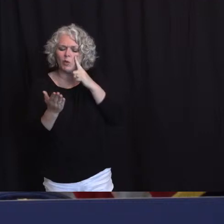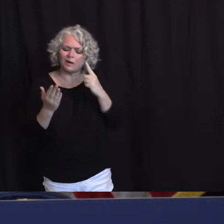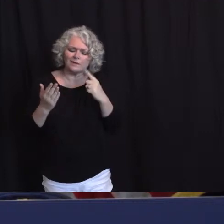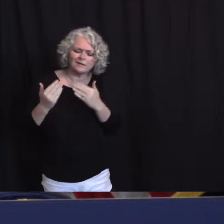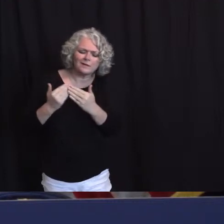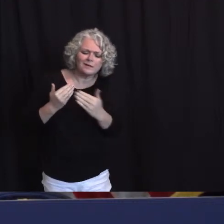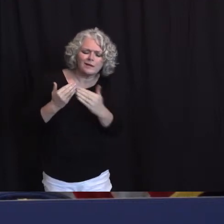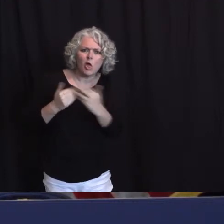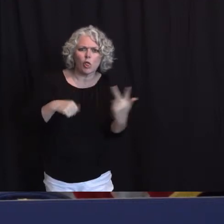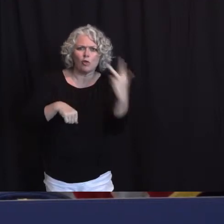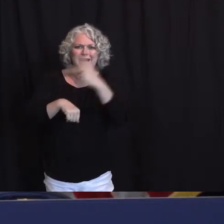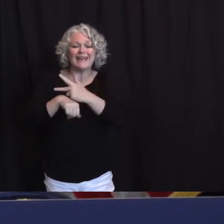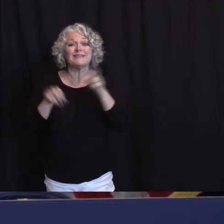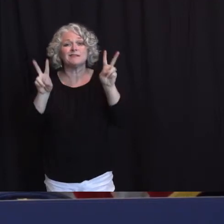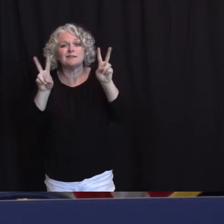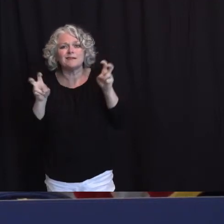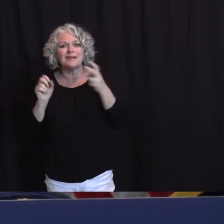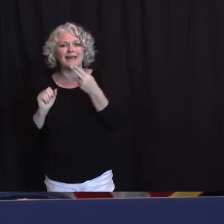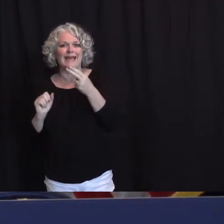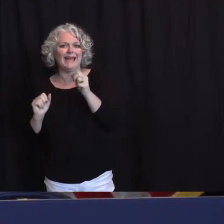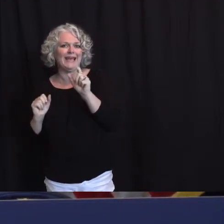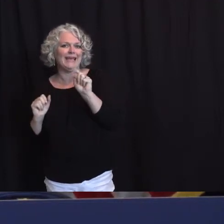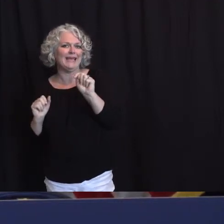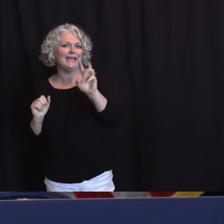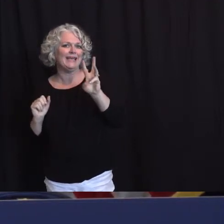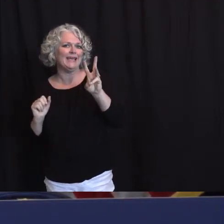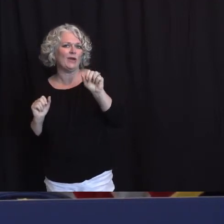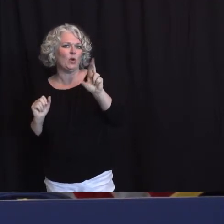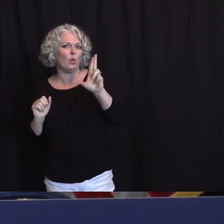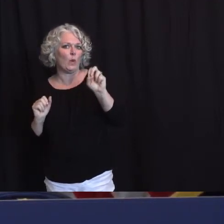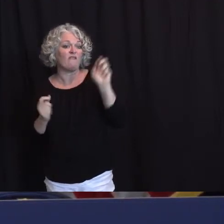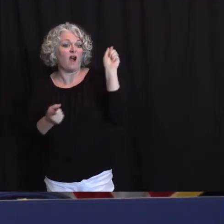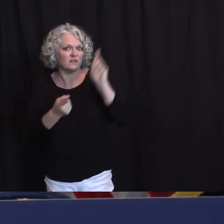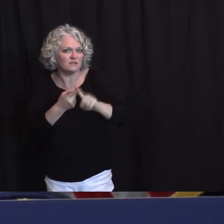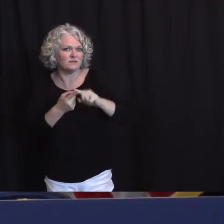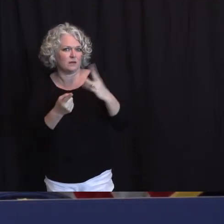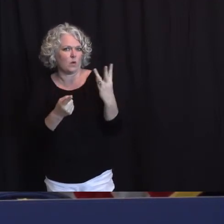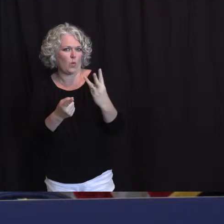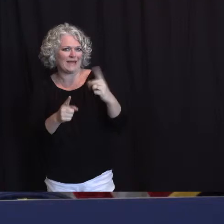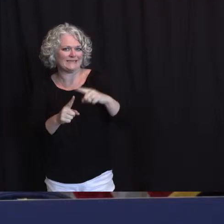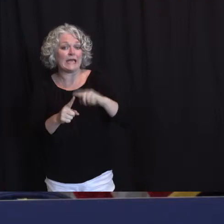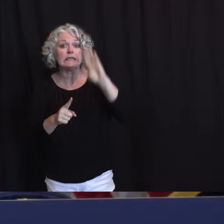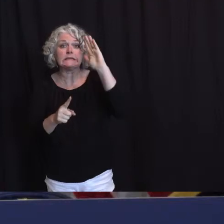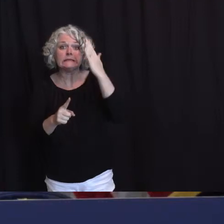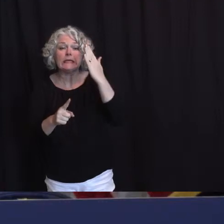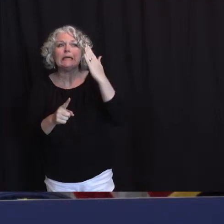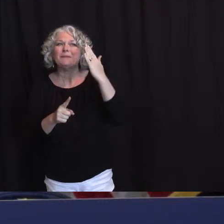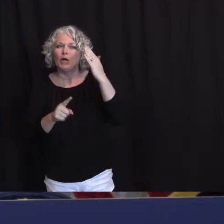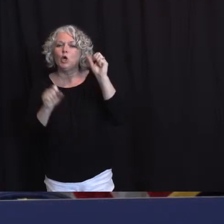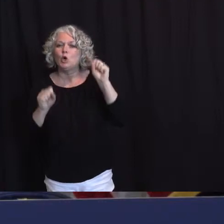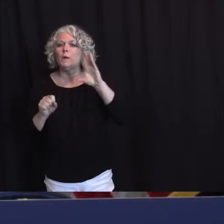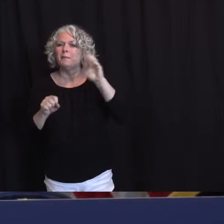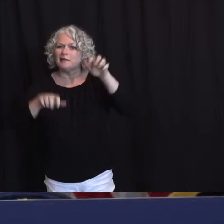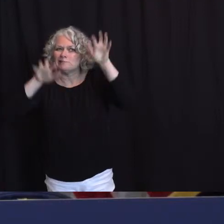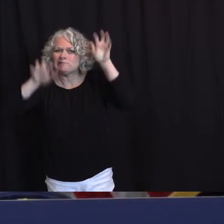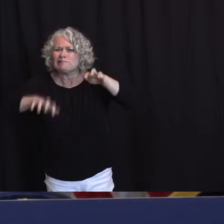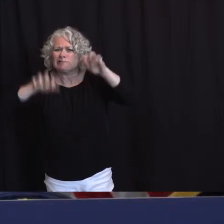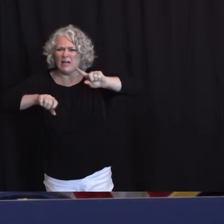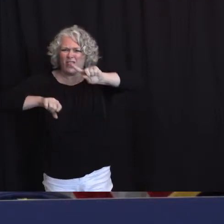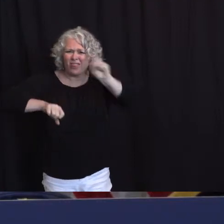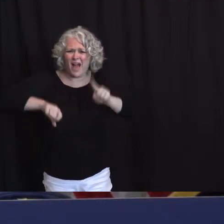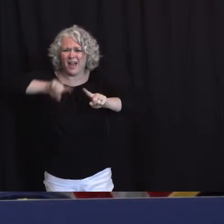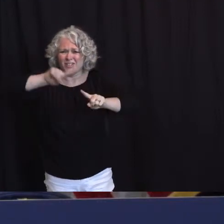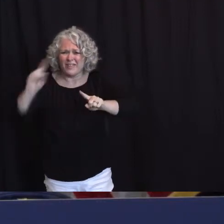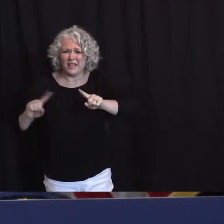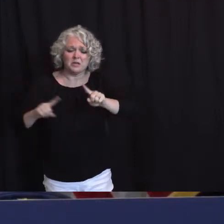days. This heat wave is supposed to last through Wednesday, and with that, some severe thunderstorms predicted. And just a